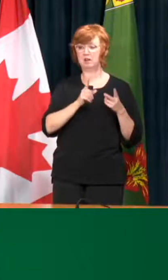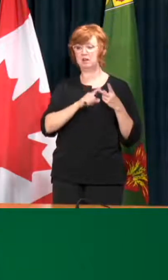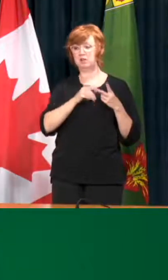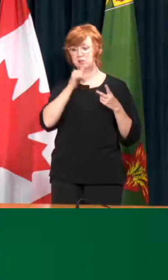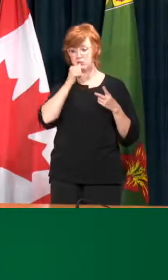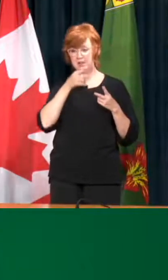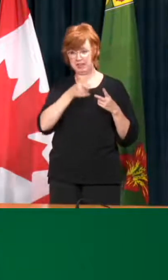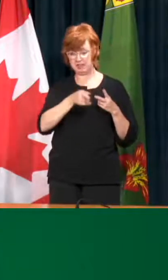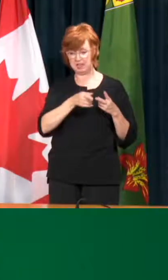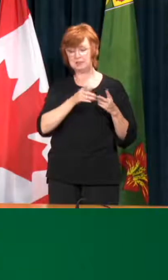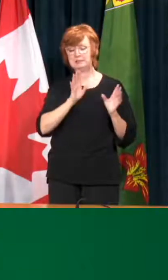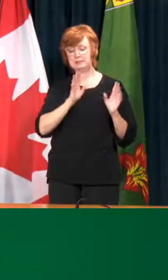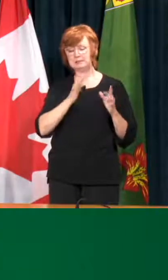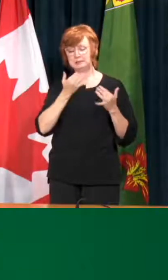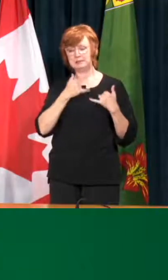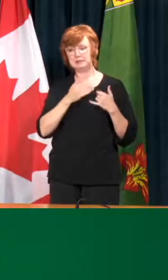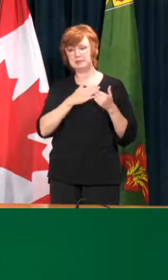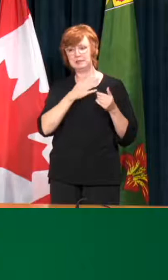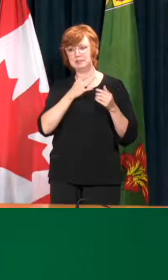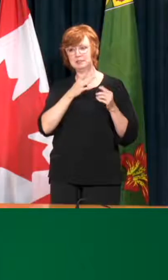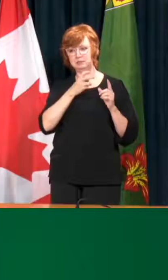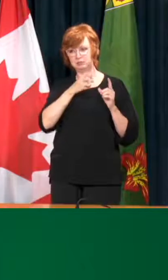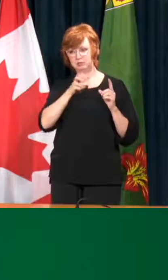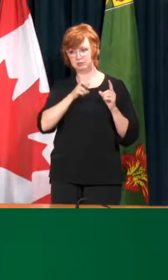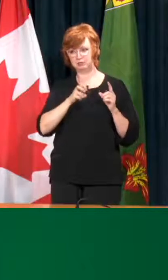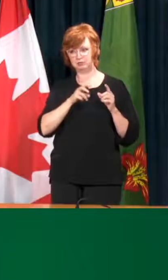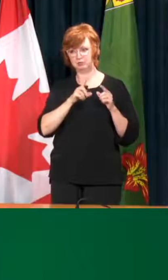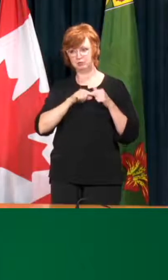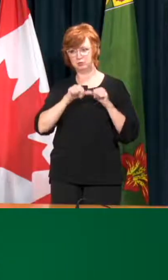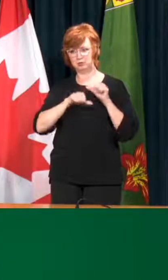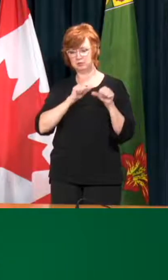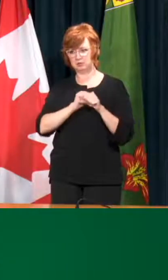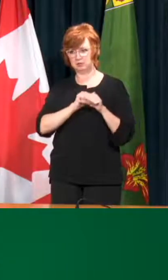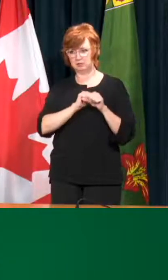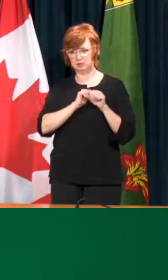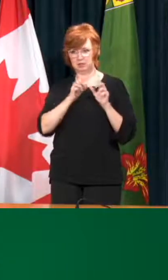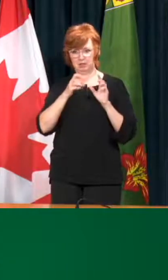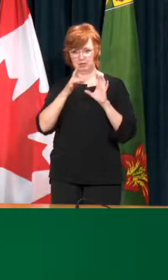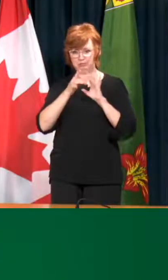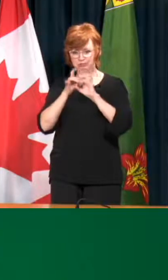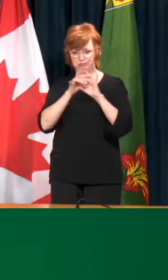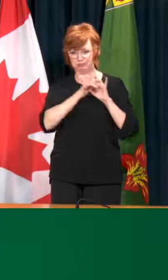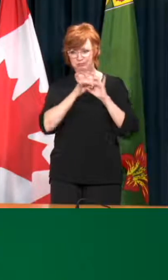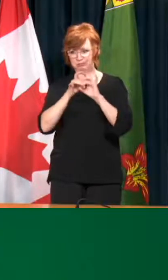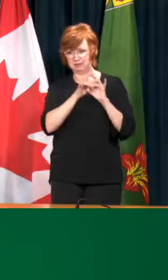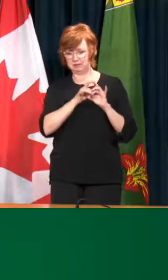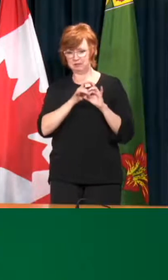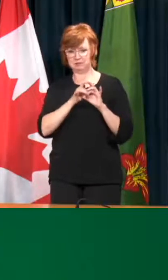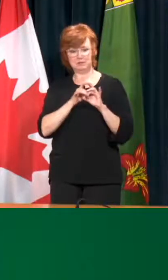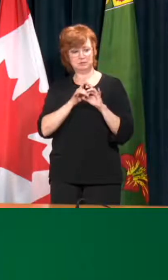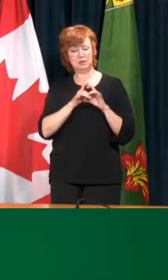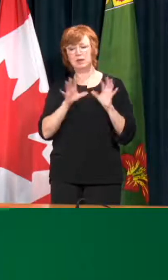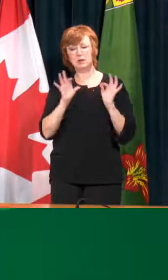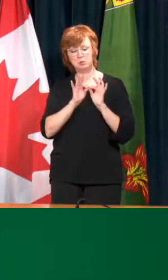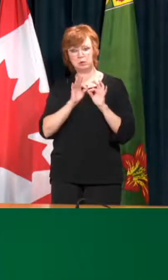transmission happens. So we still have to pay attention to all those routine things that we do and do things a bit differently.